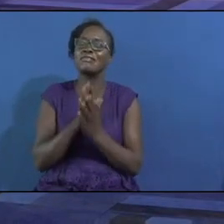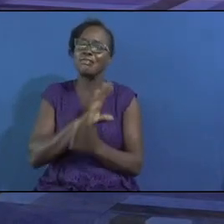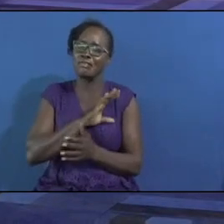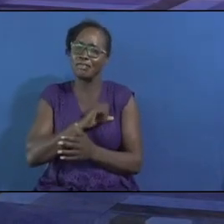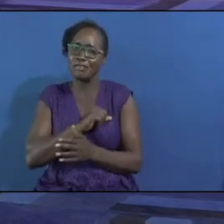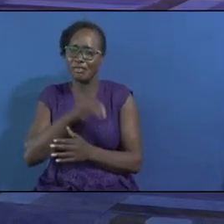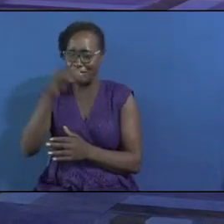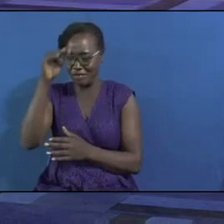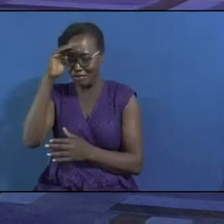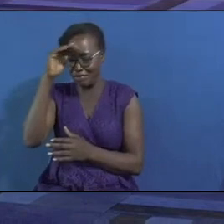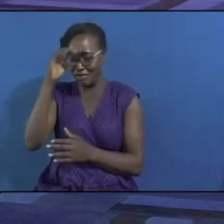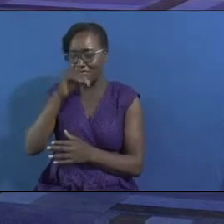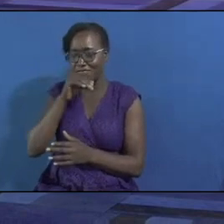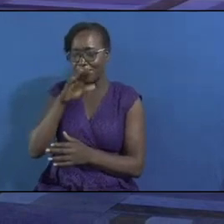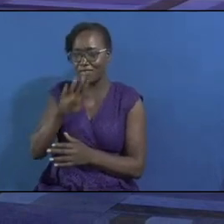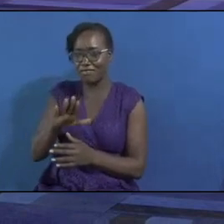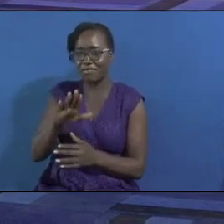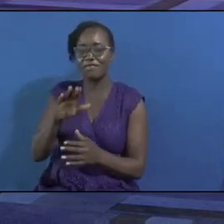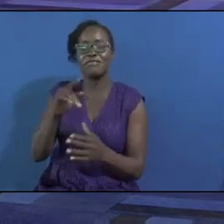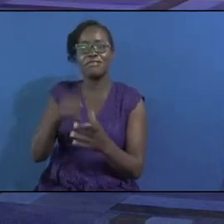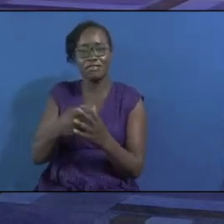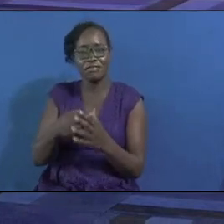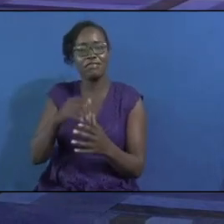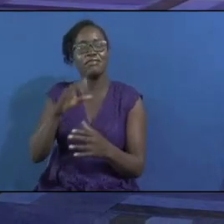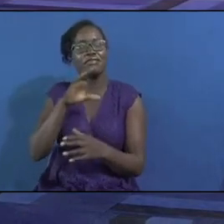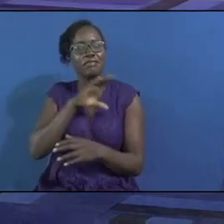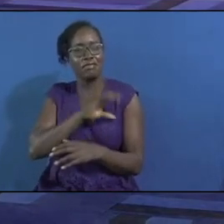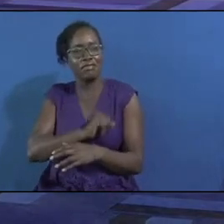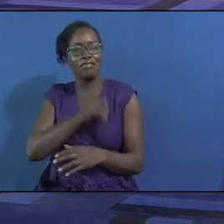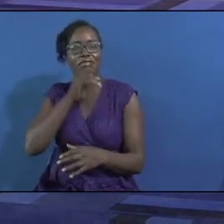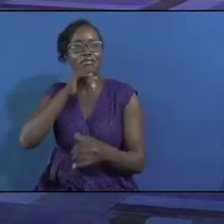your mother or son, you can tolerate your husband